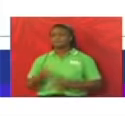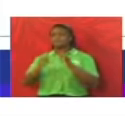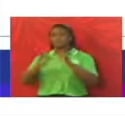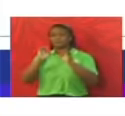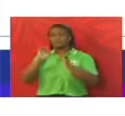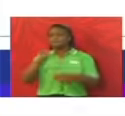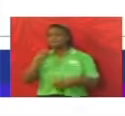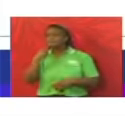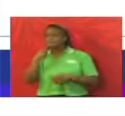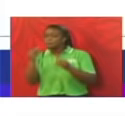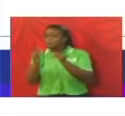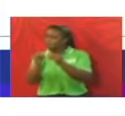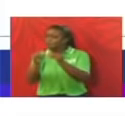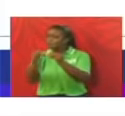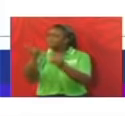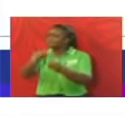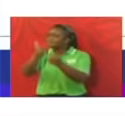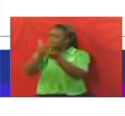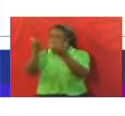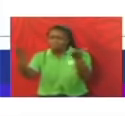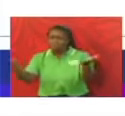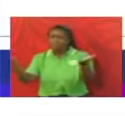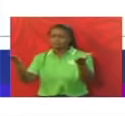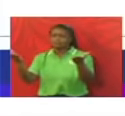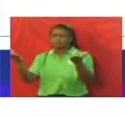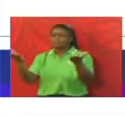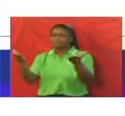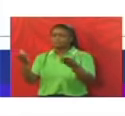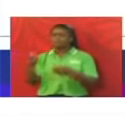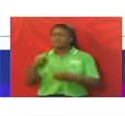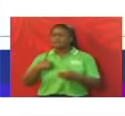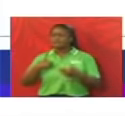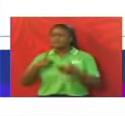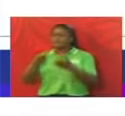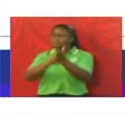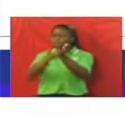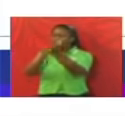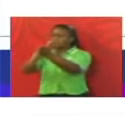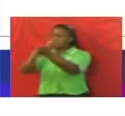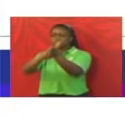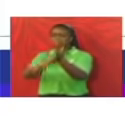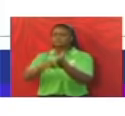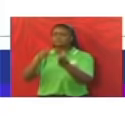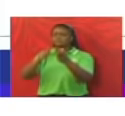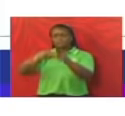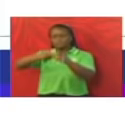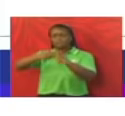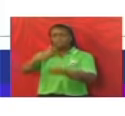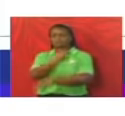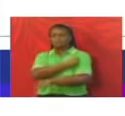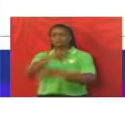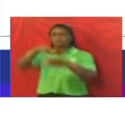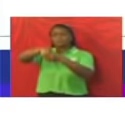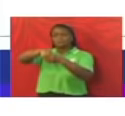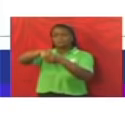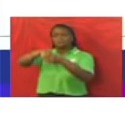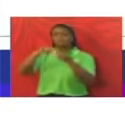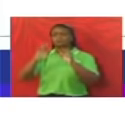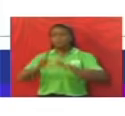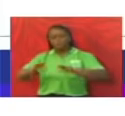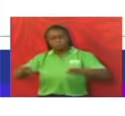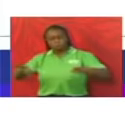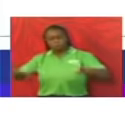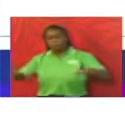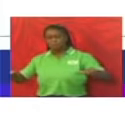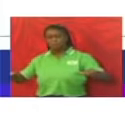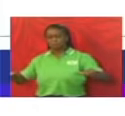all adverse events that were recorded since the rollout of the Pfizer vaccine among children. And my second question is to